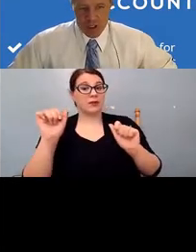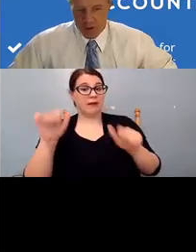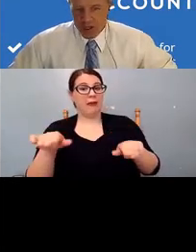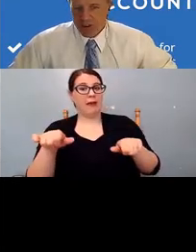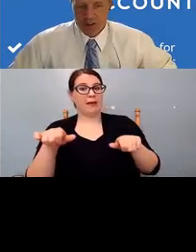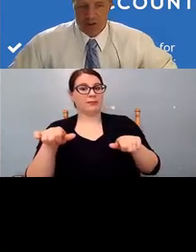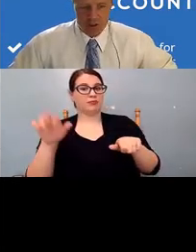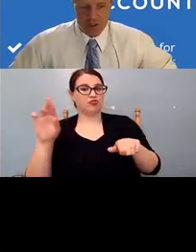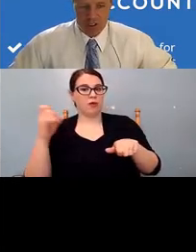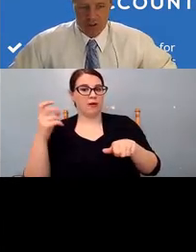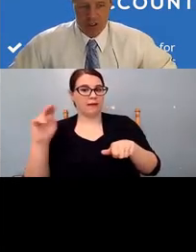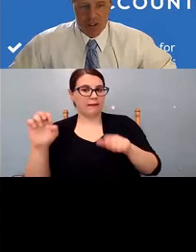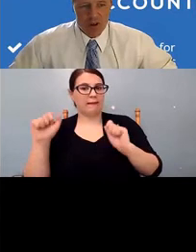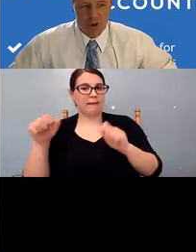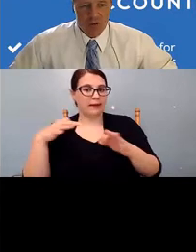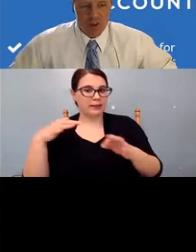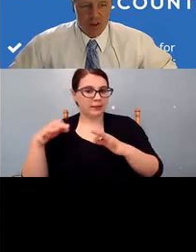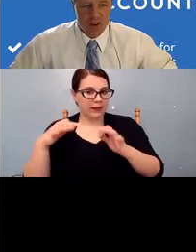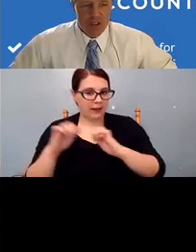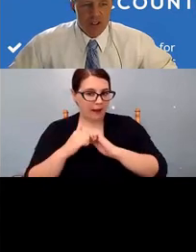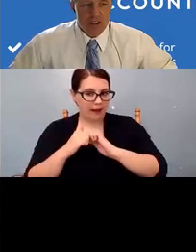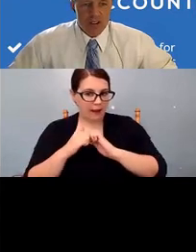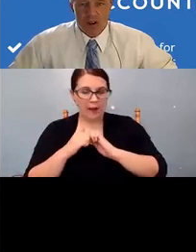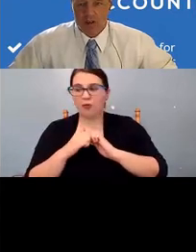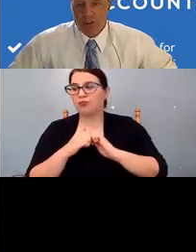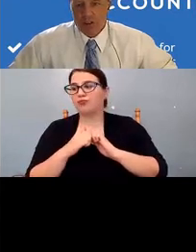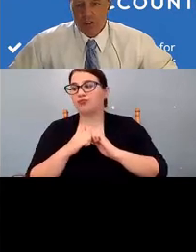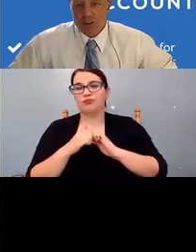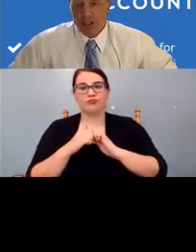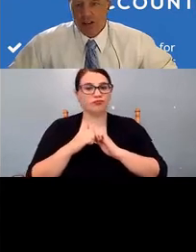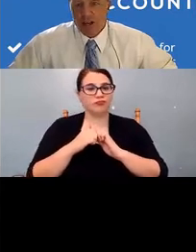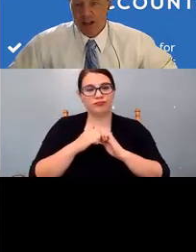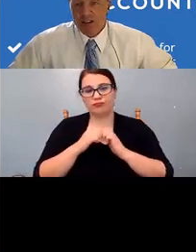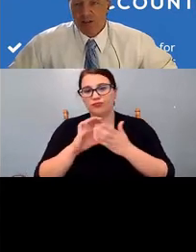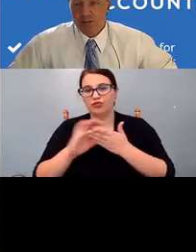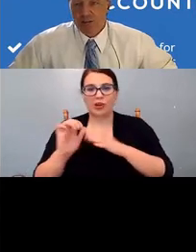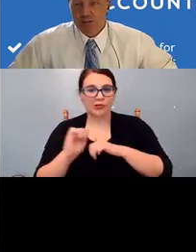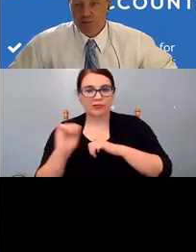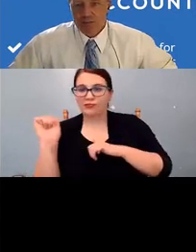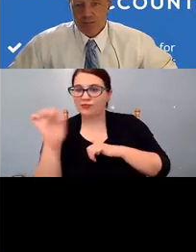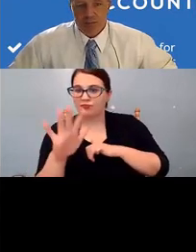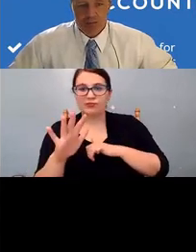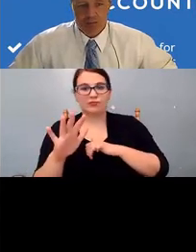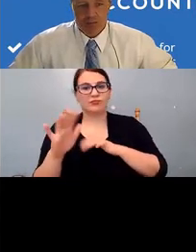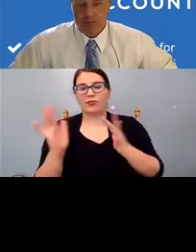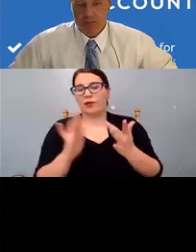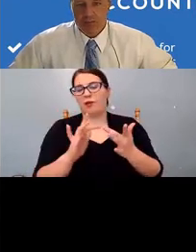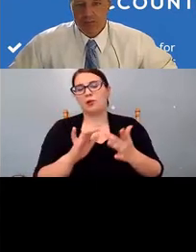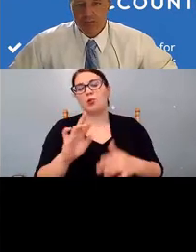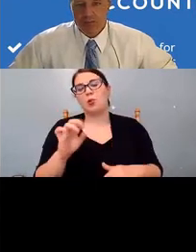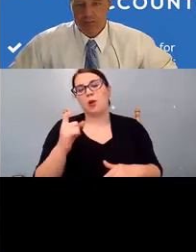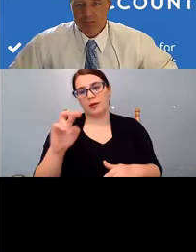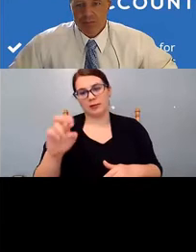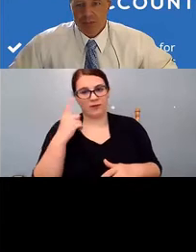been pre-addressed and some other things if you get a hold of her to help facilitate that.